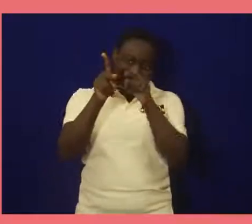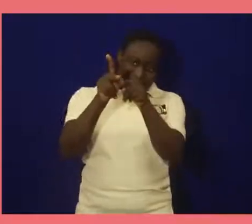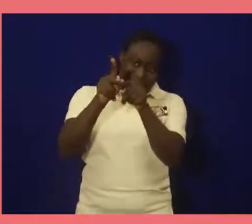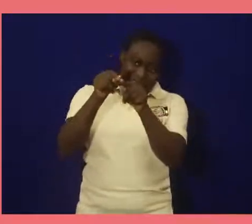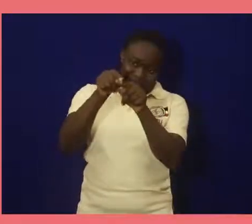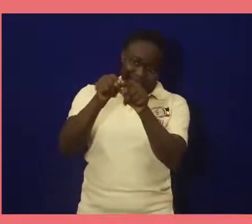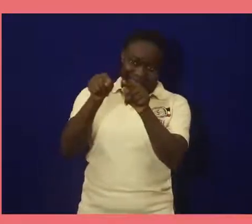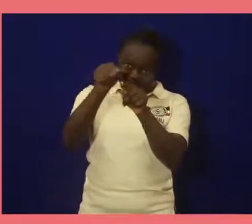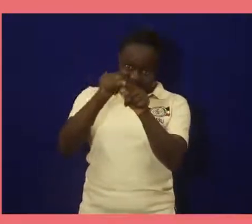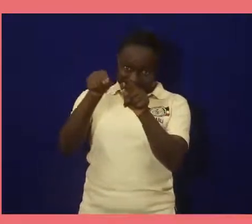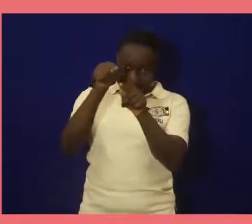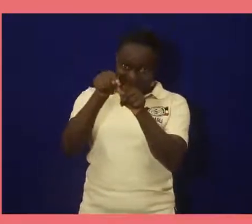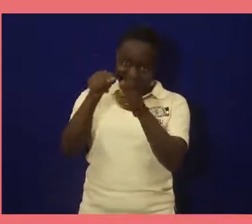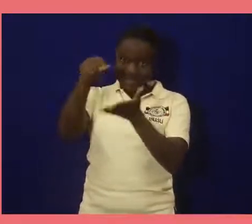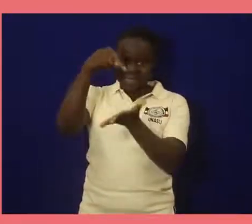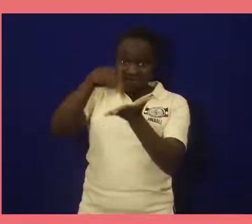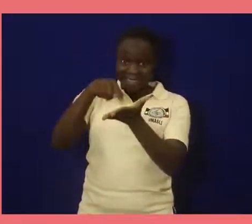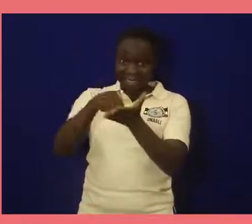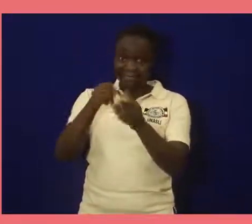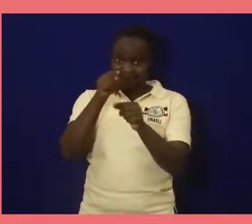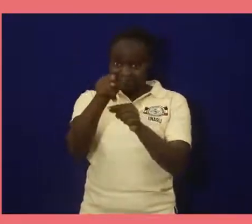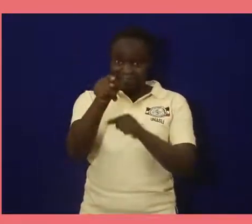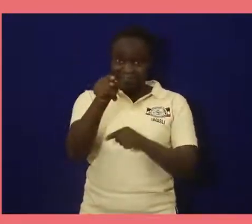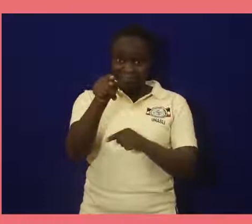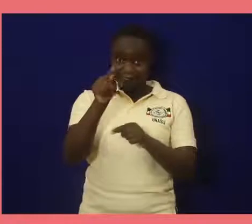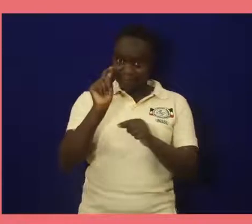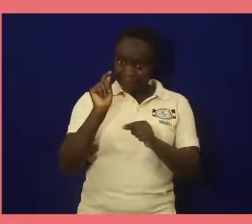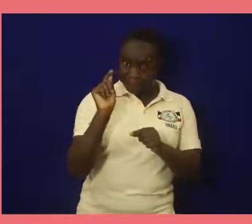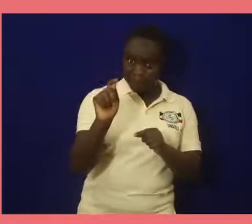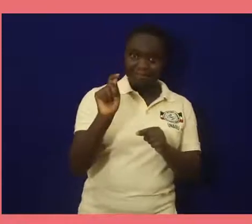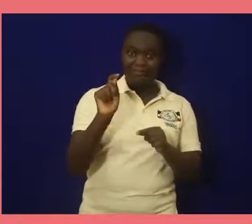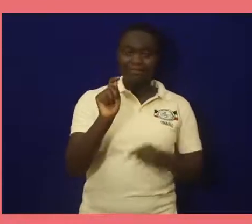center of that circle.